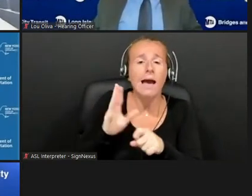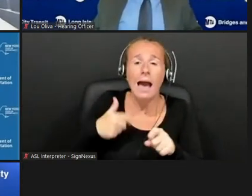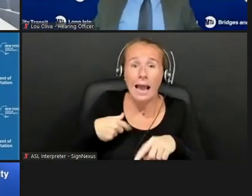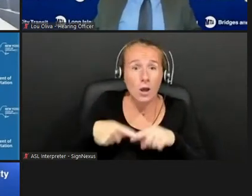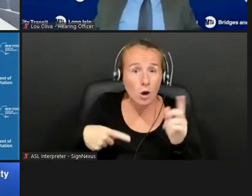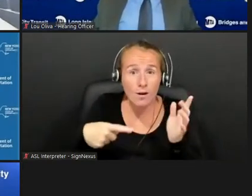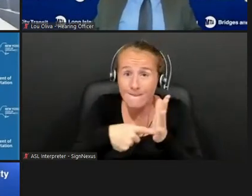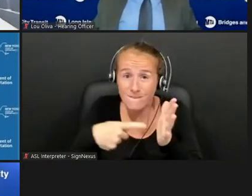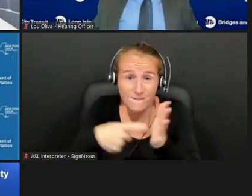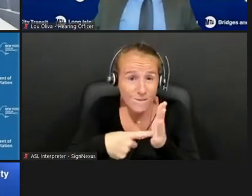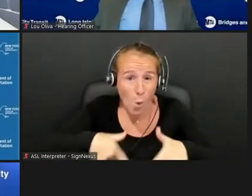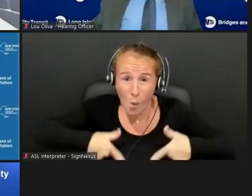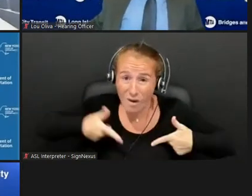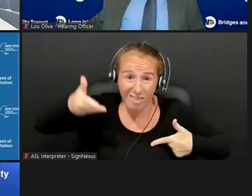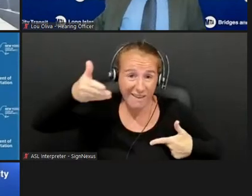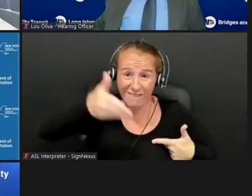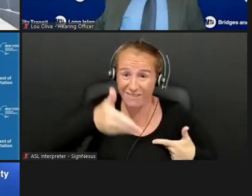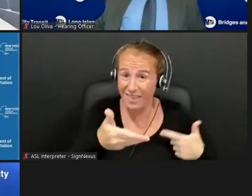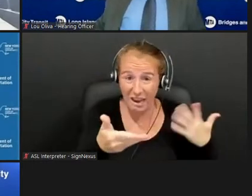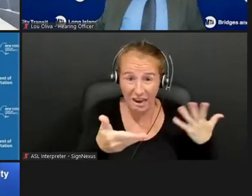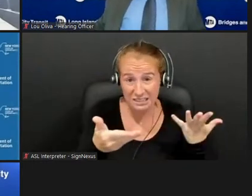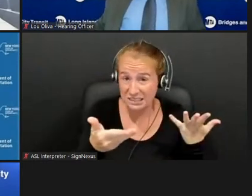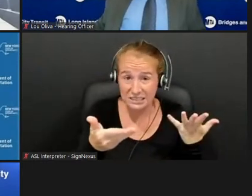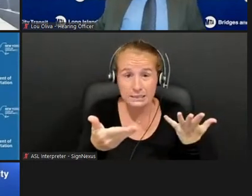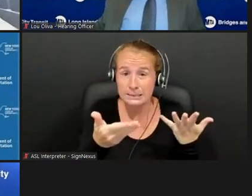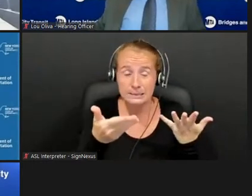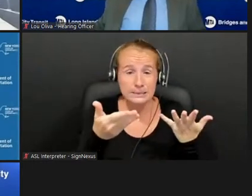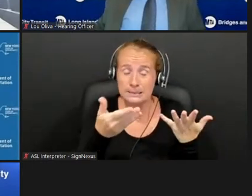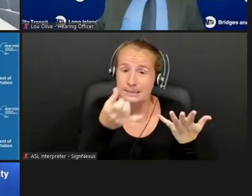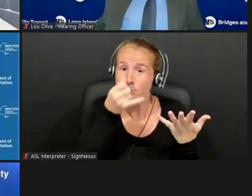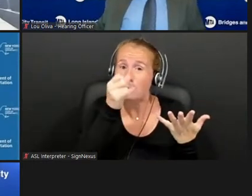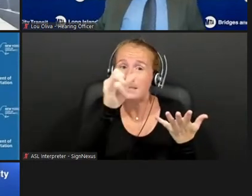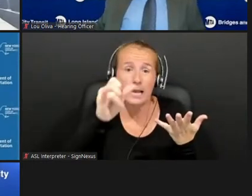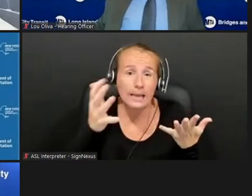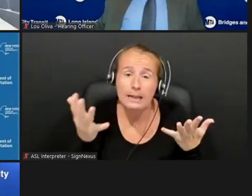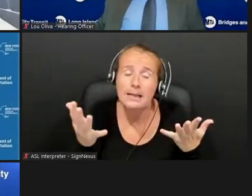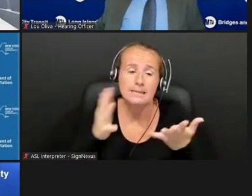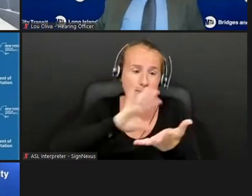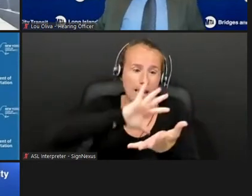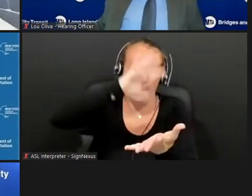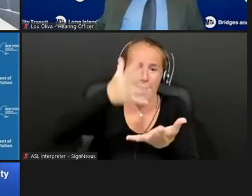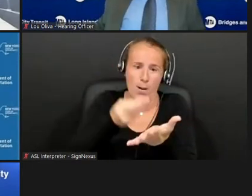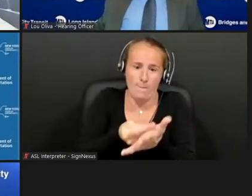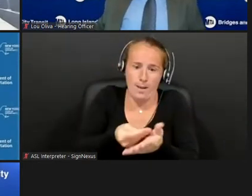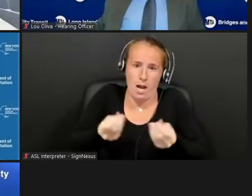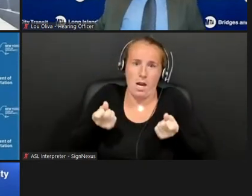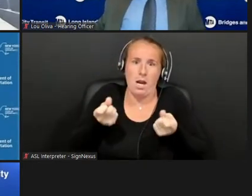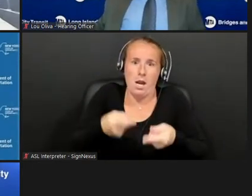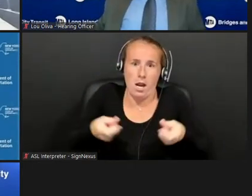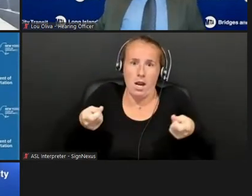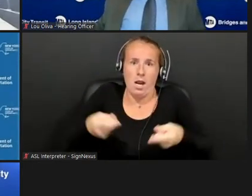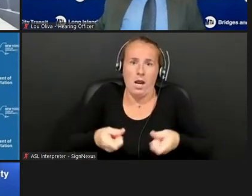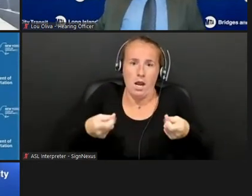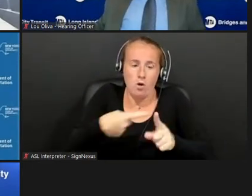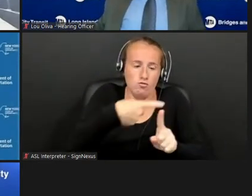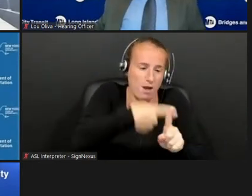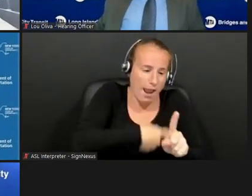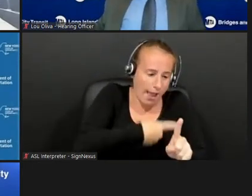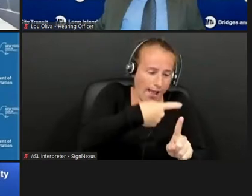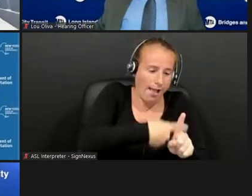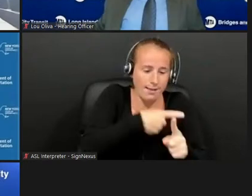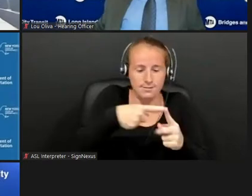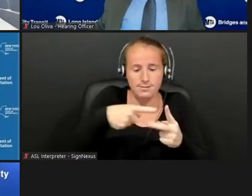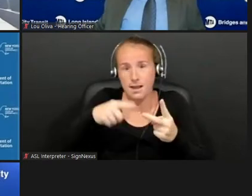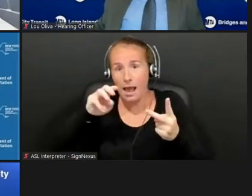there because it's ridiculously out of control with the amount of money that you're paying in rent paying to the